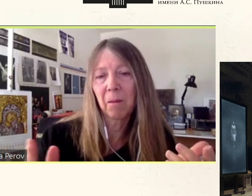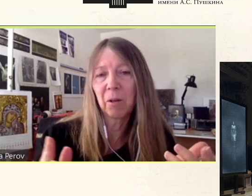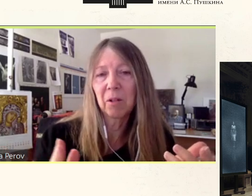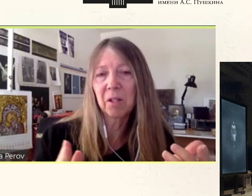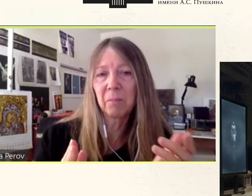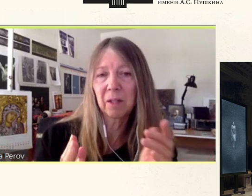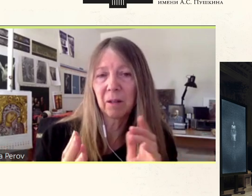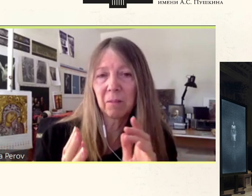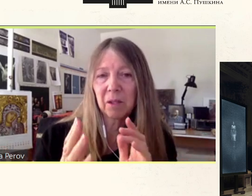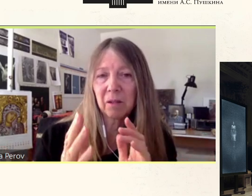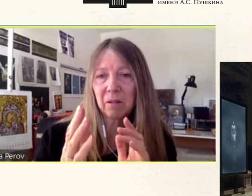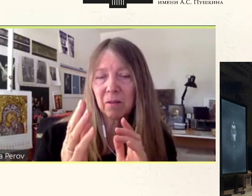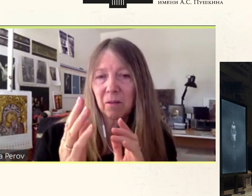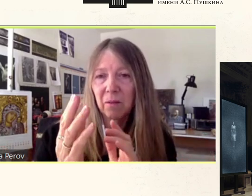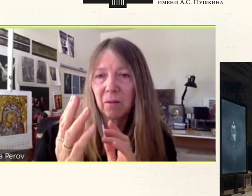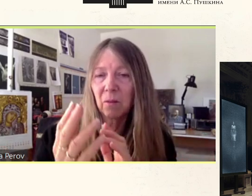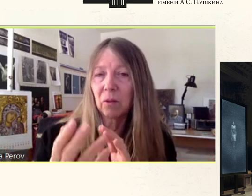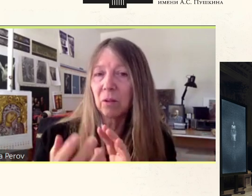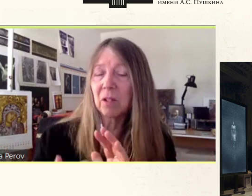the person